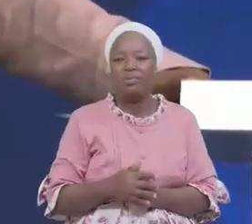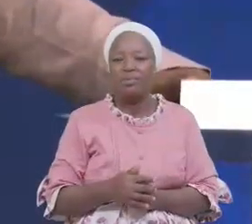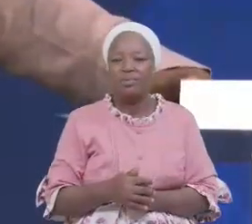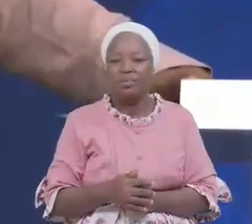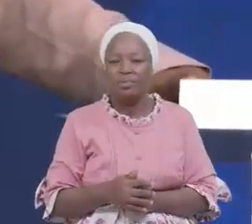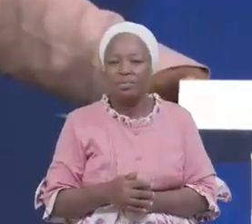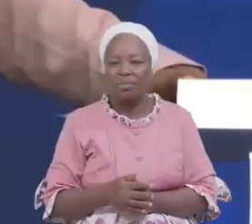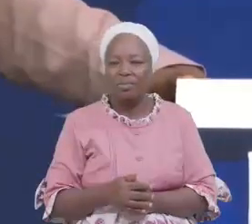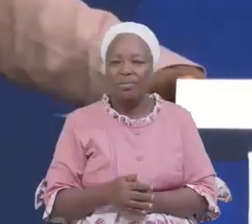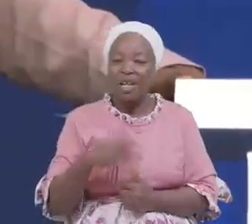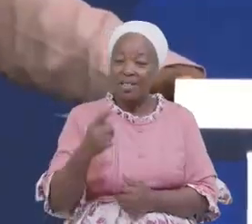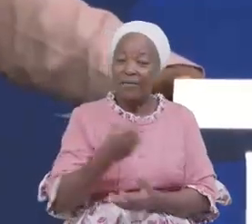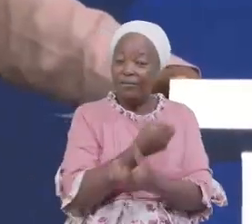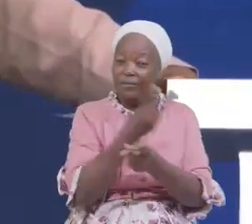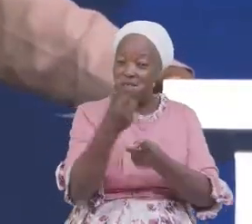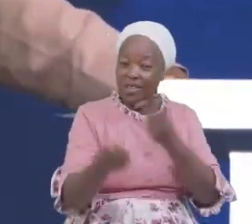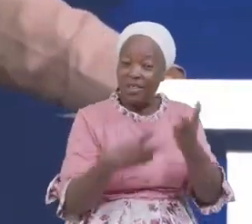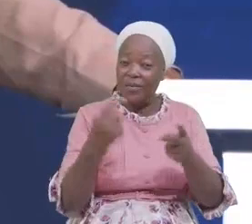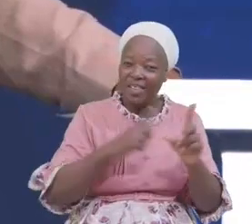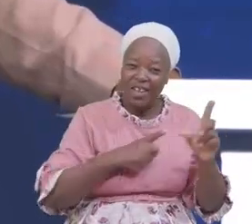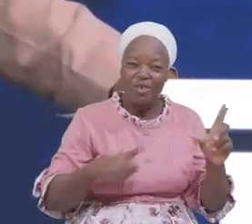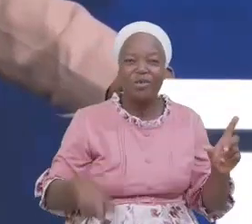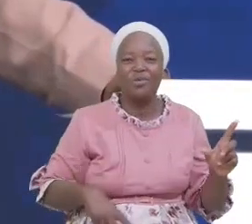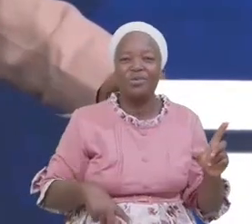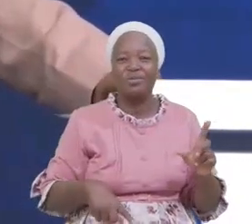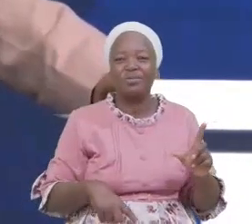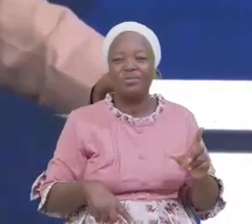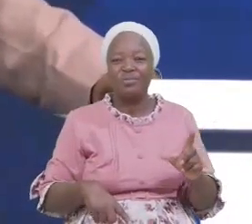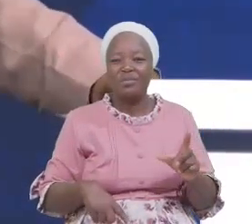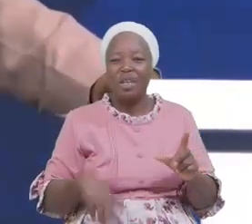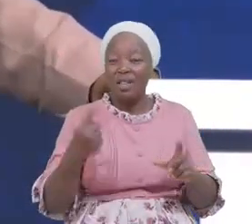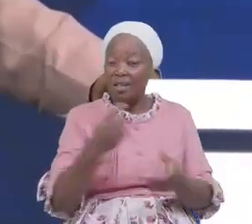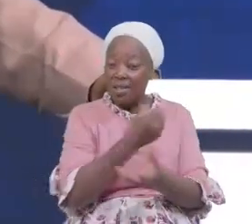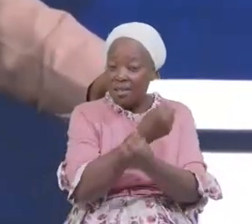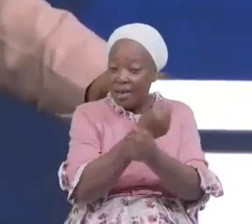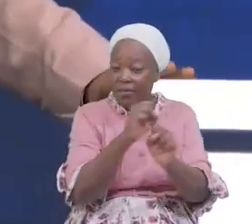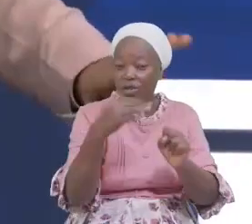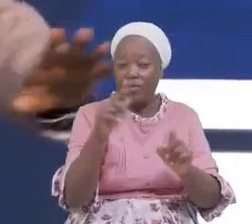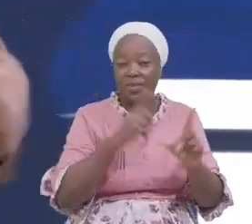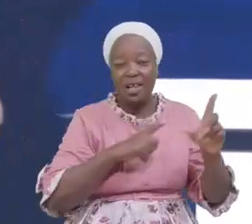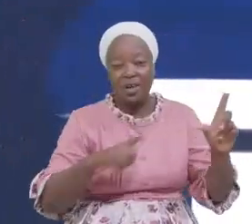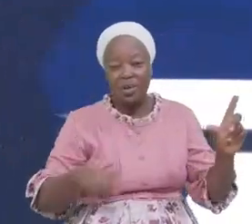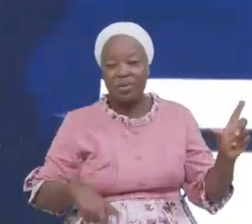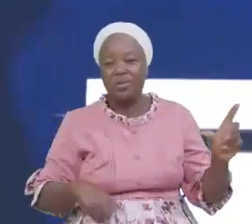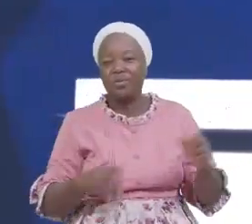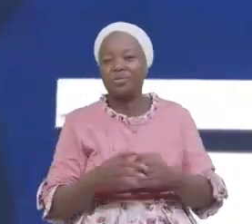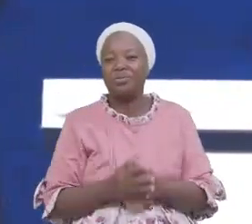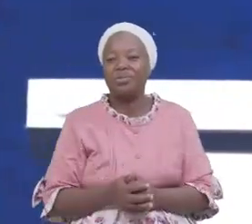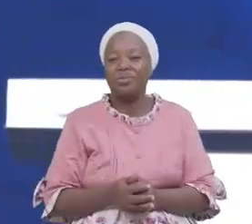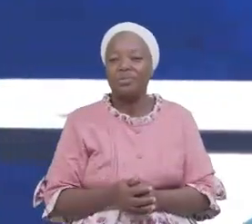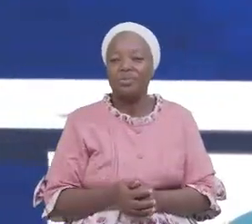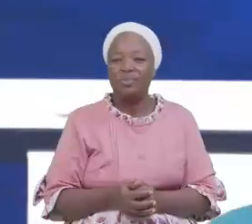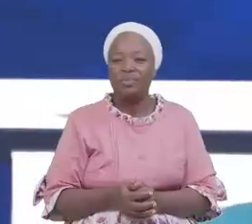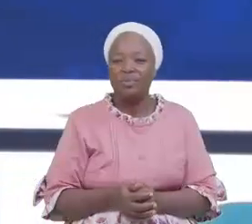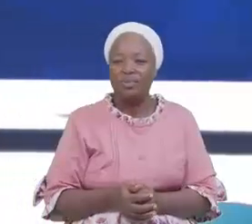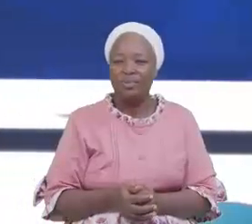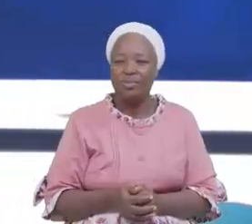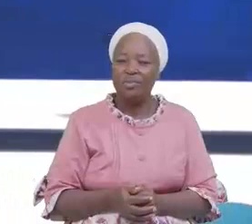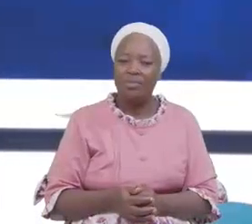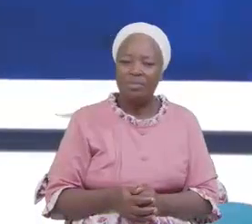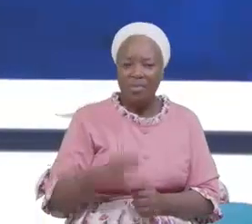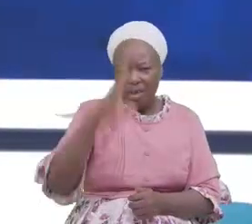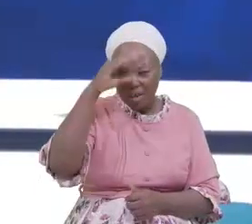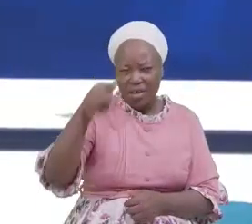the visitation of the Lord, the salvation of the Lord. He didn't say, no, I'm a